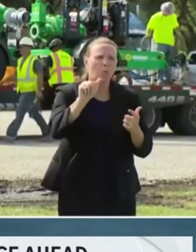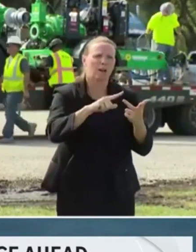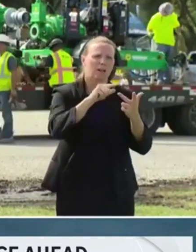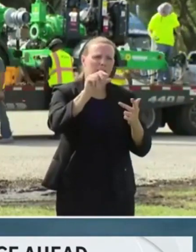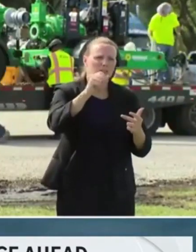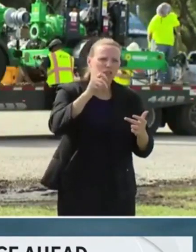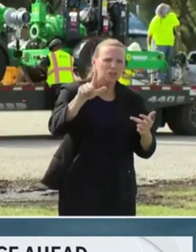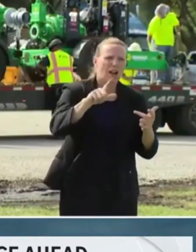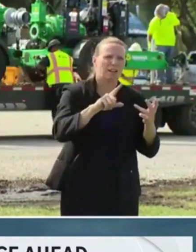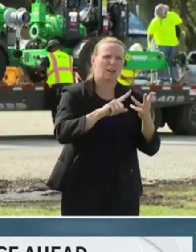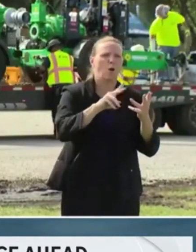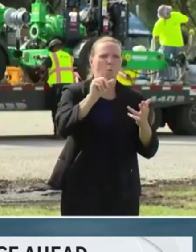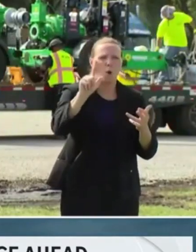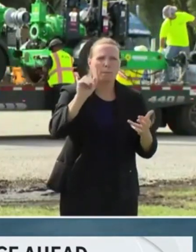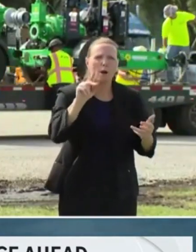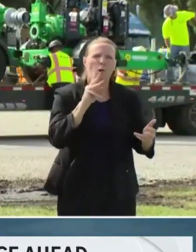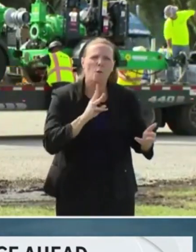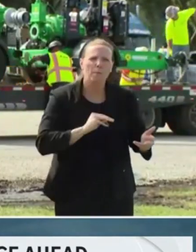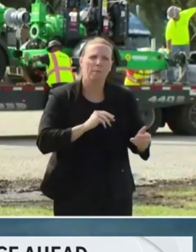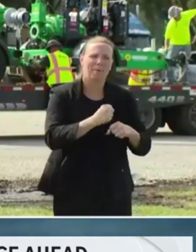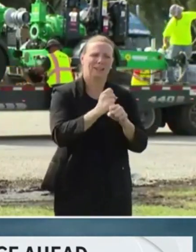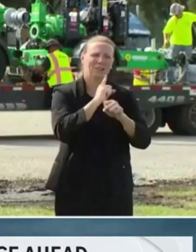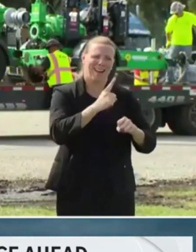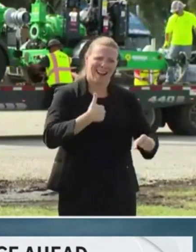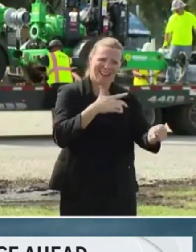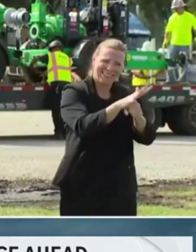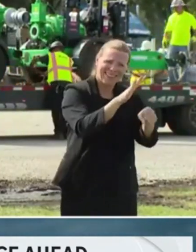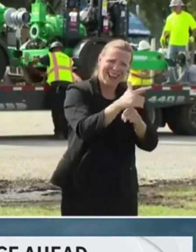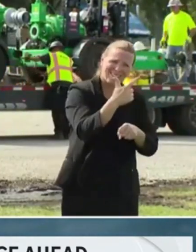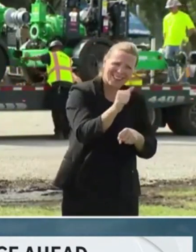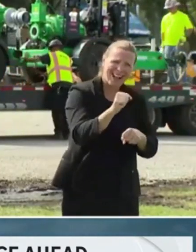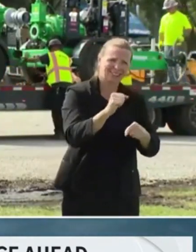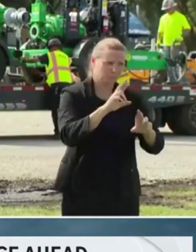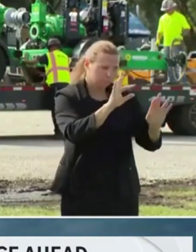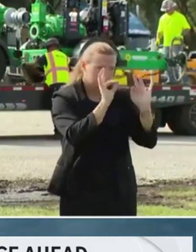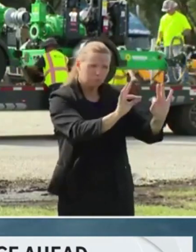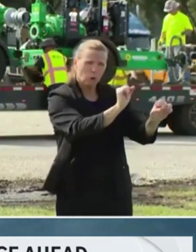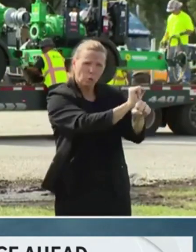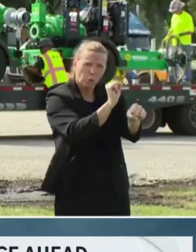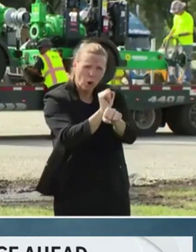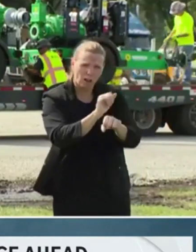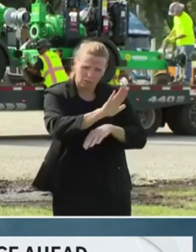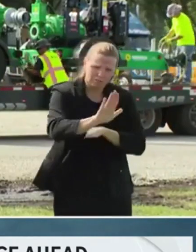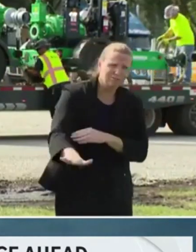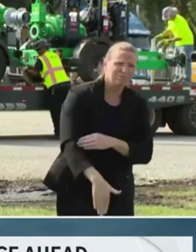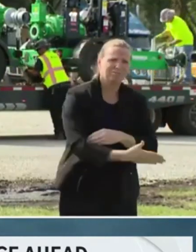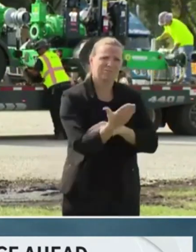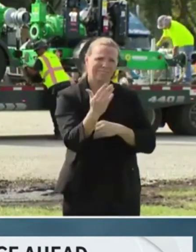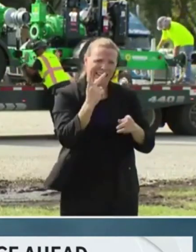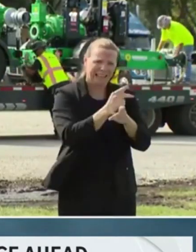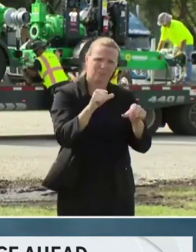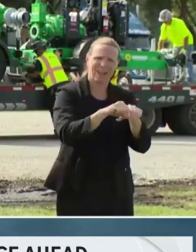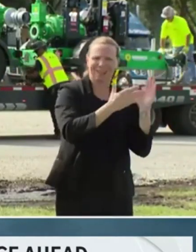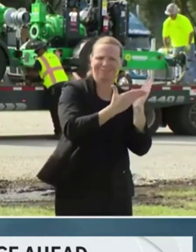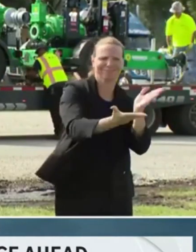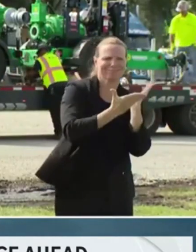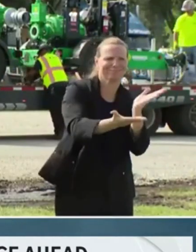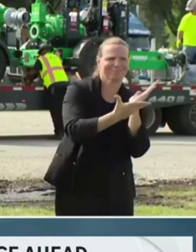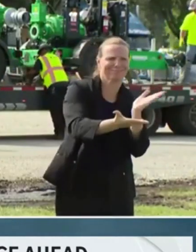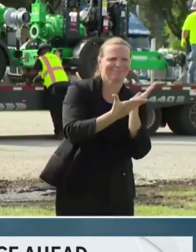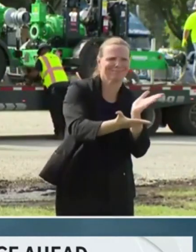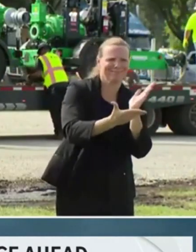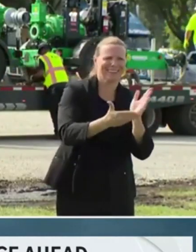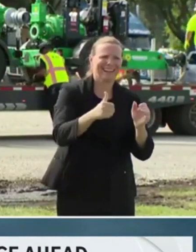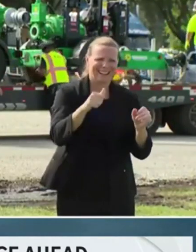ensure fuel trucks are working 24/7 to keep fuel delivered as it comes into our ports. There's no longer